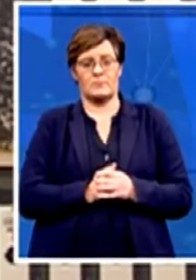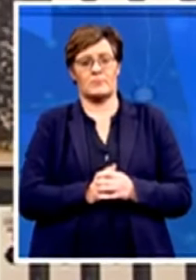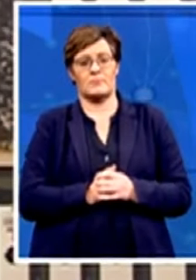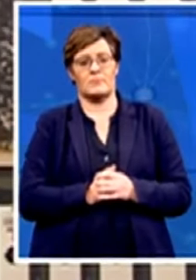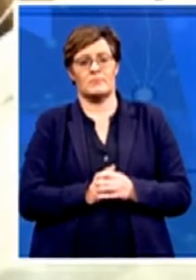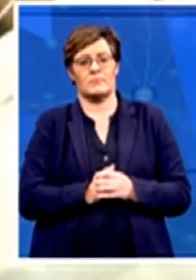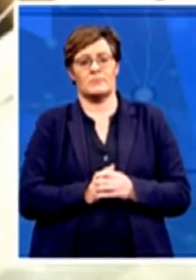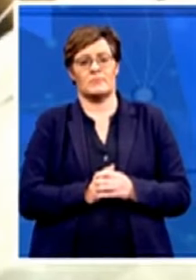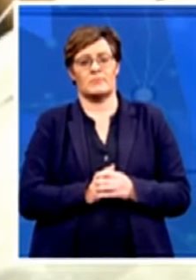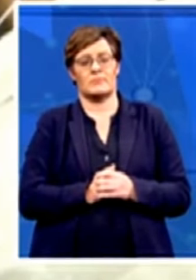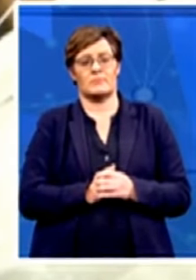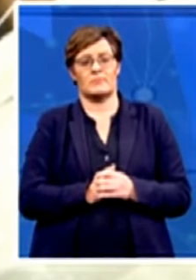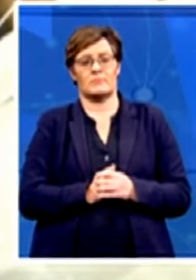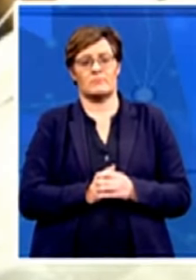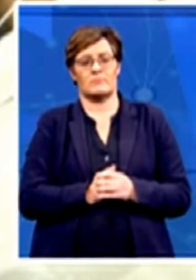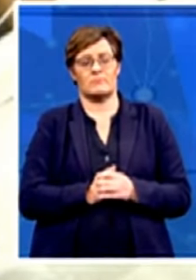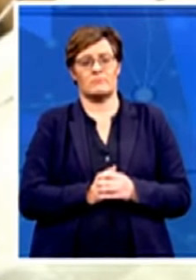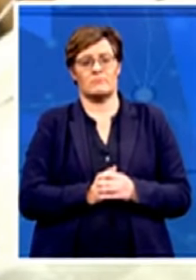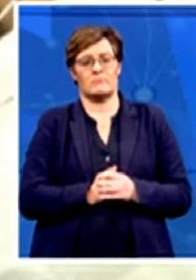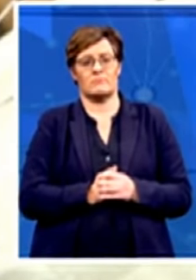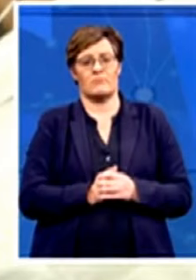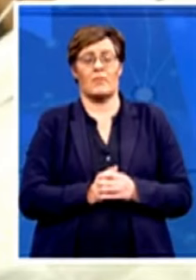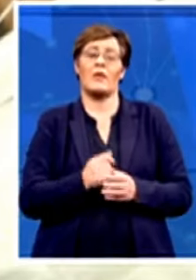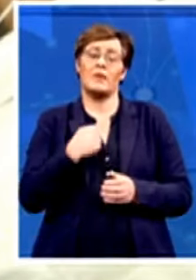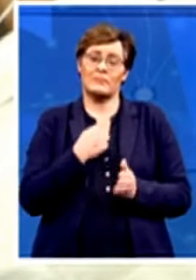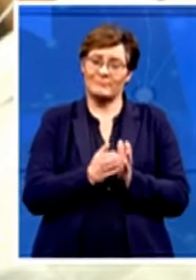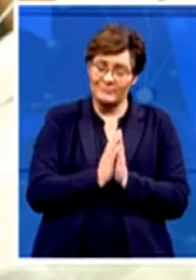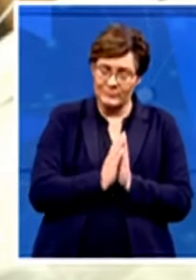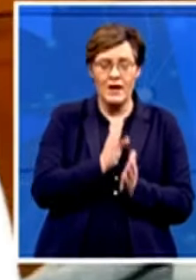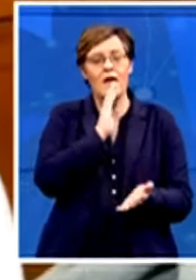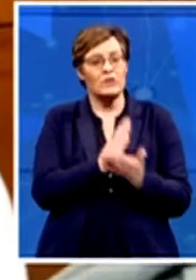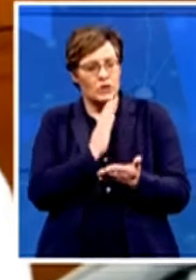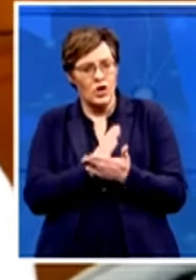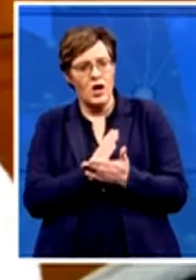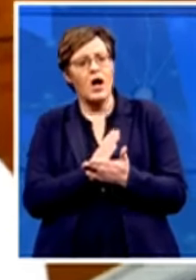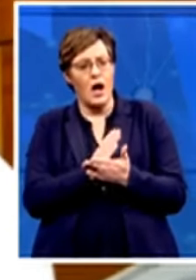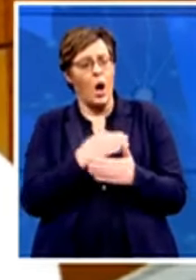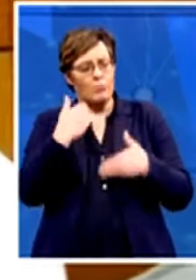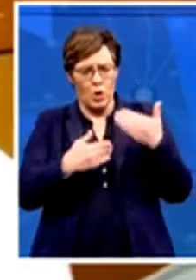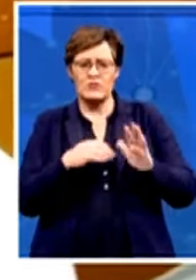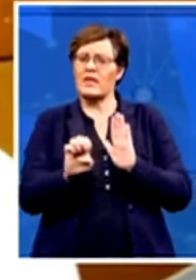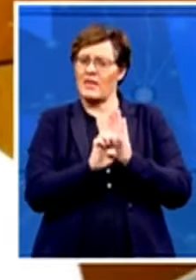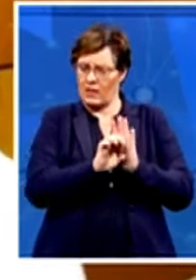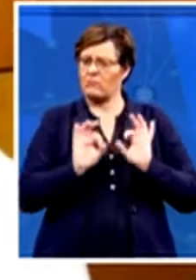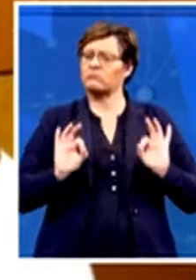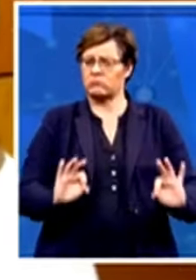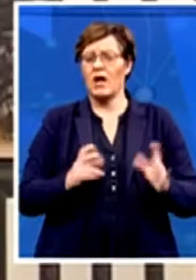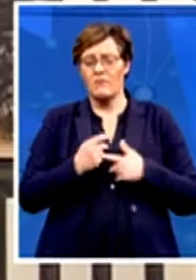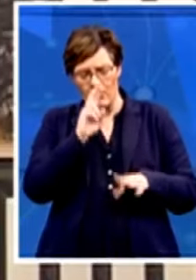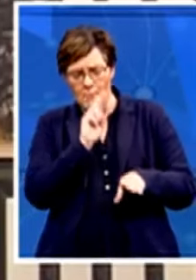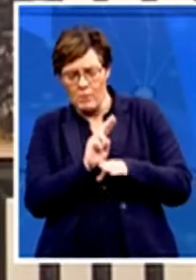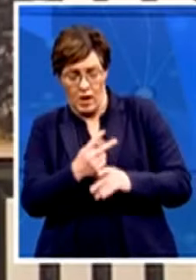A firm appeal and assurance that ethical processes are in place to monitor the impact of COVID-19